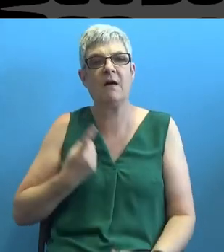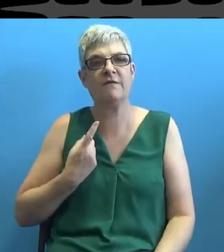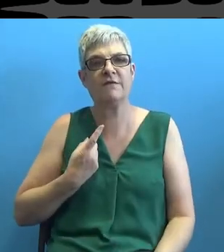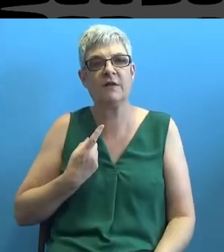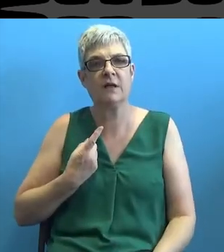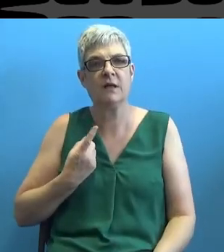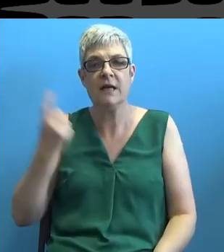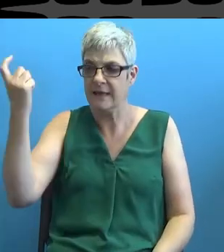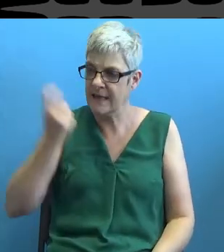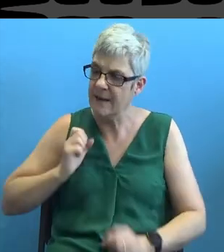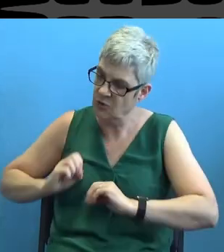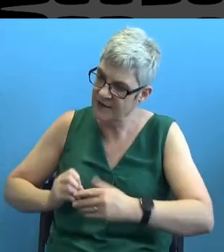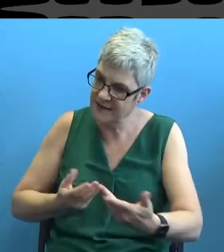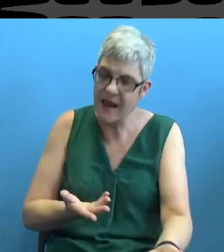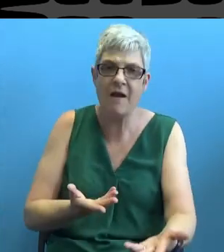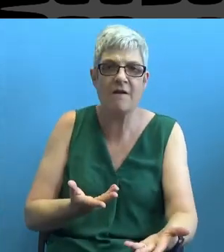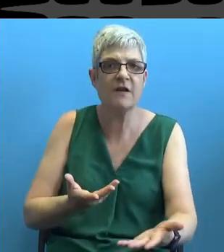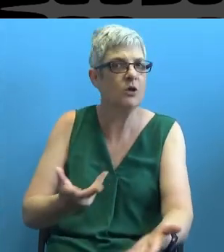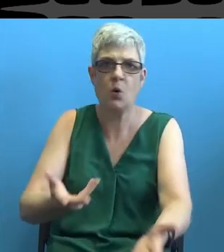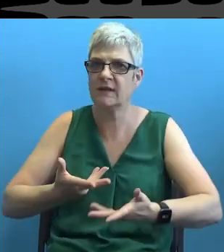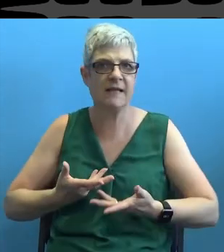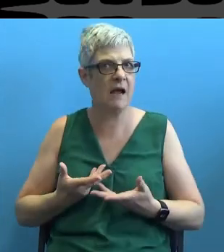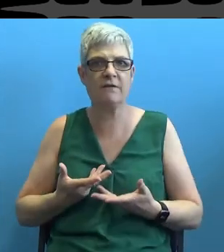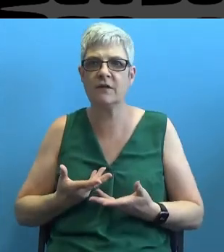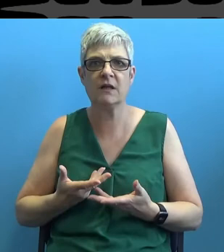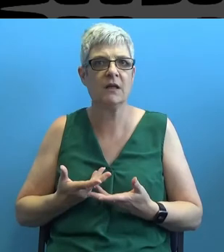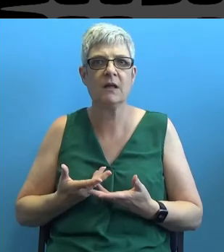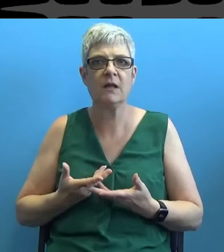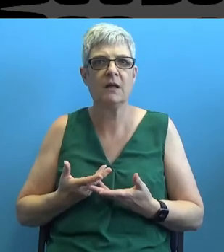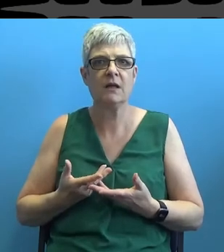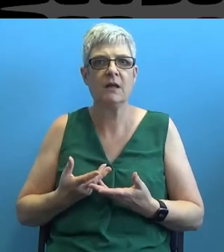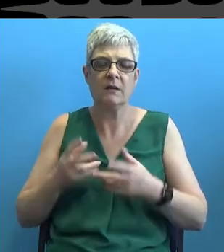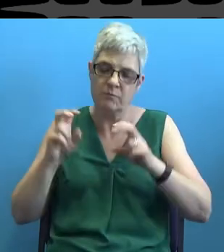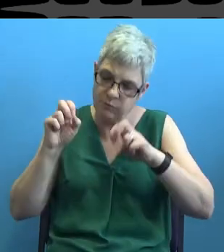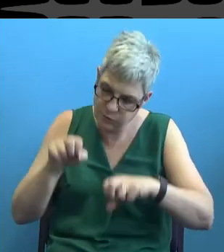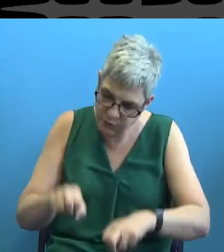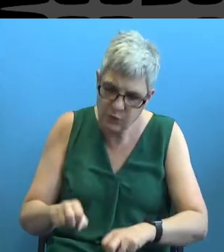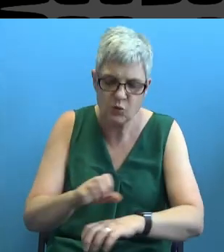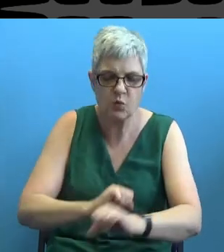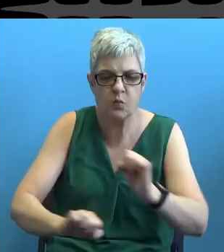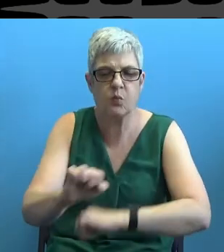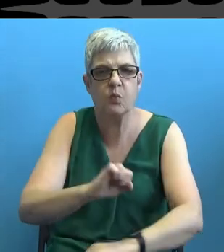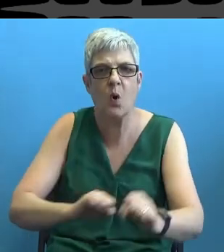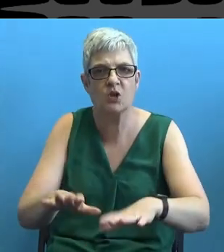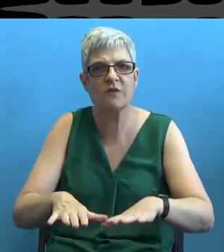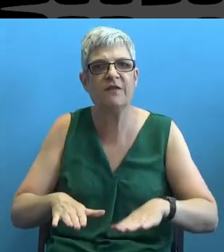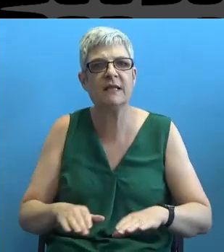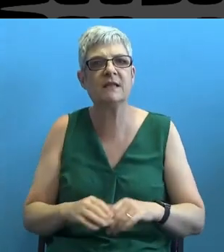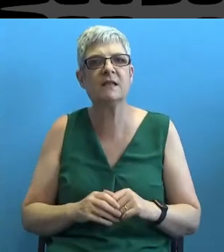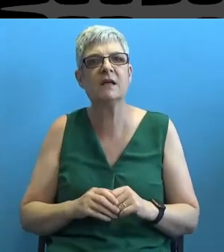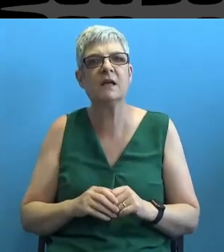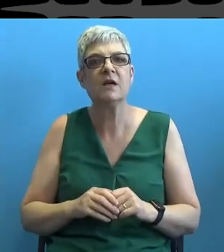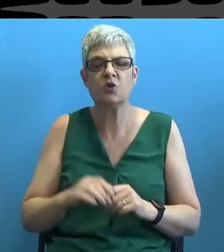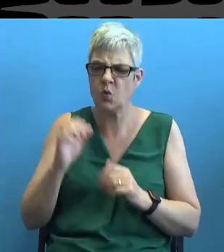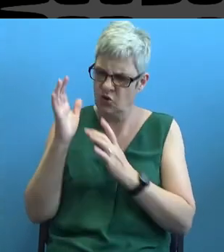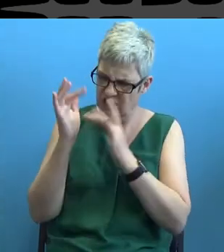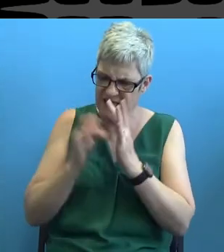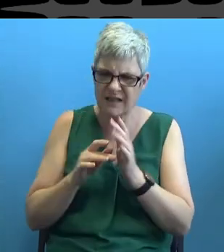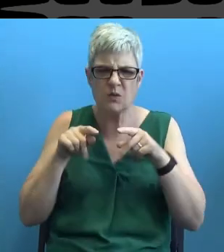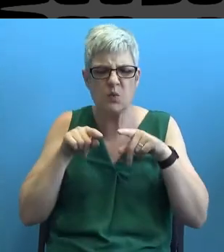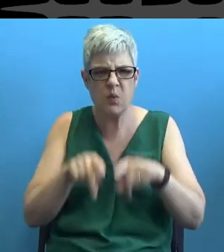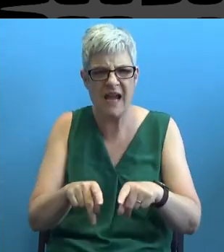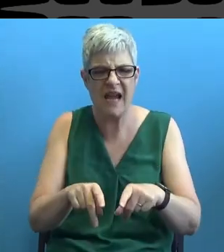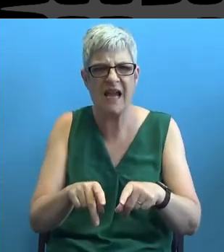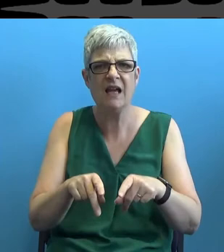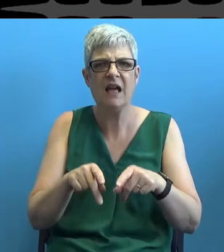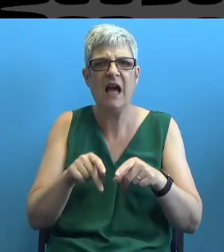to serve rather than be served, the Jesus who stooped to wash feet. And it's the way of Jesus, the only way to follow Jesus